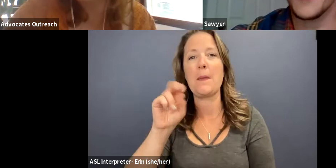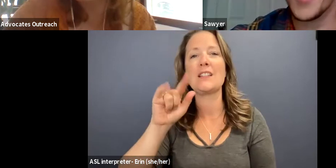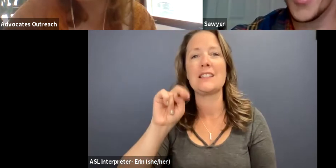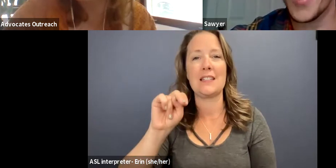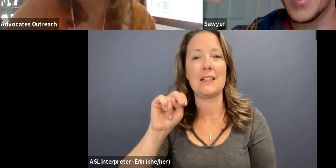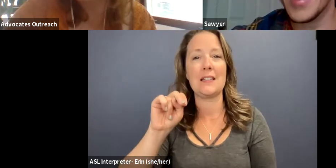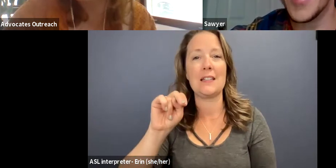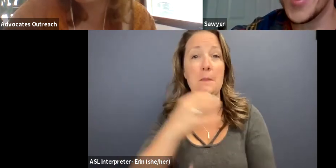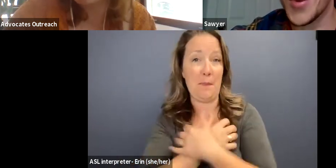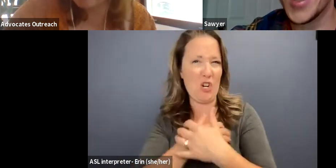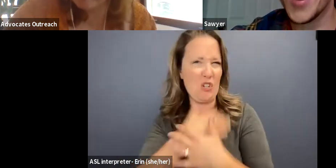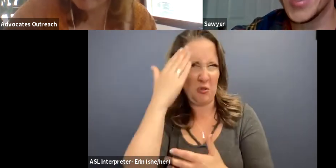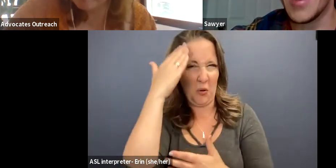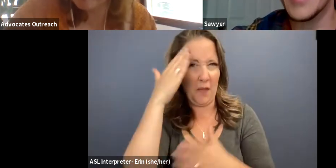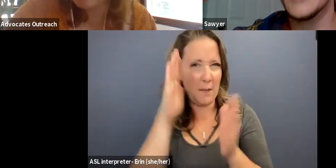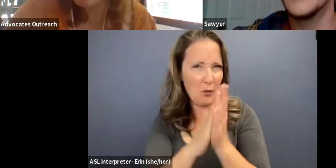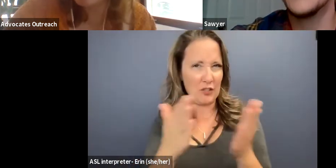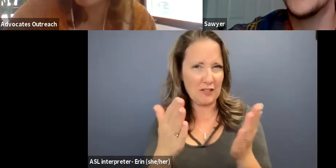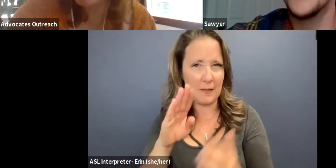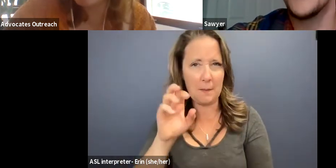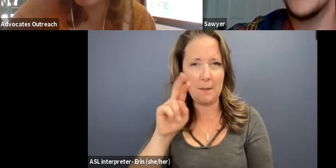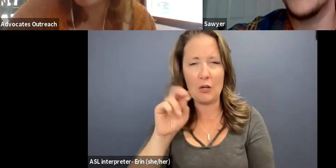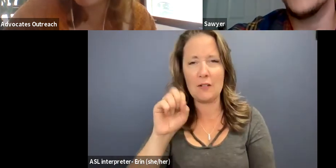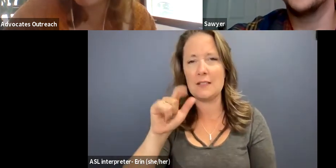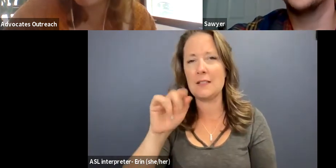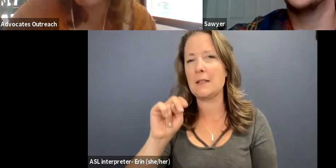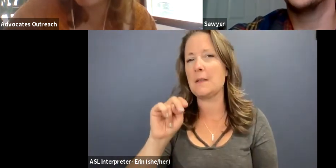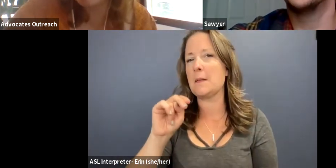So I'll just share an example from my own